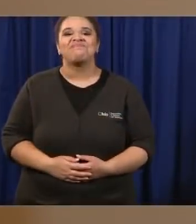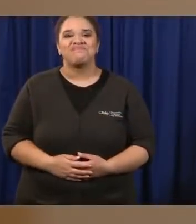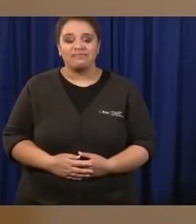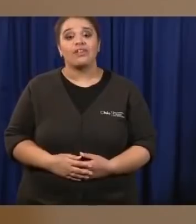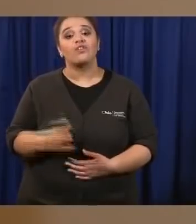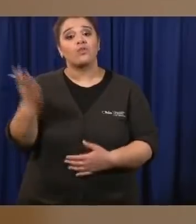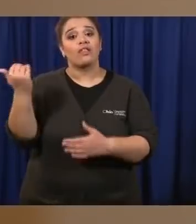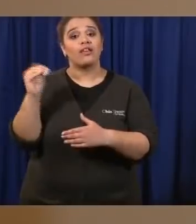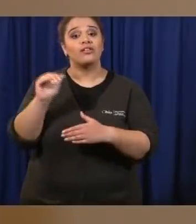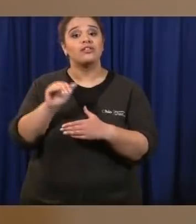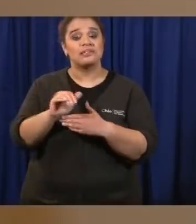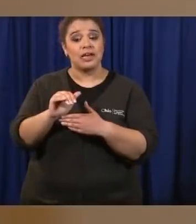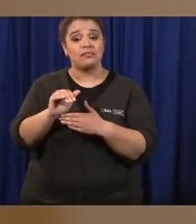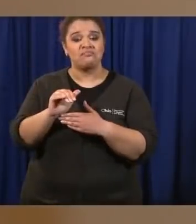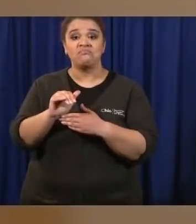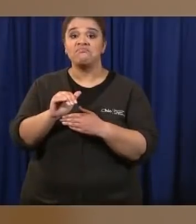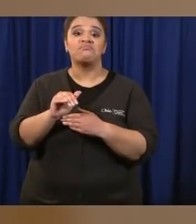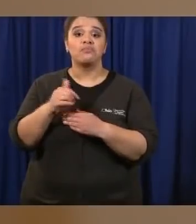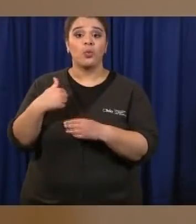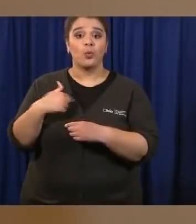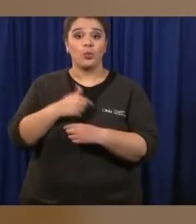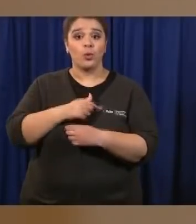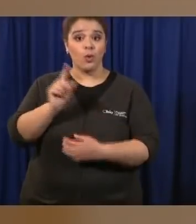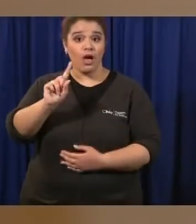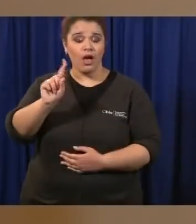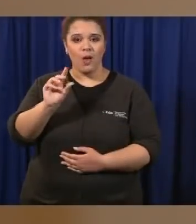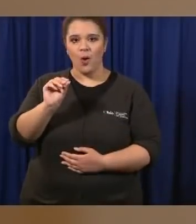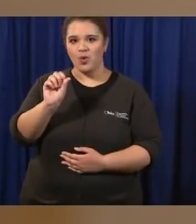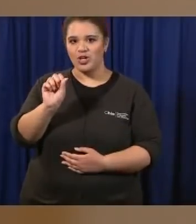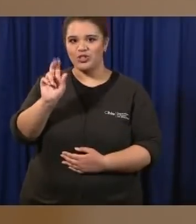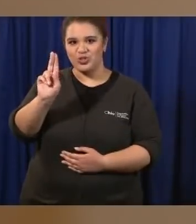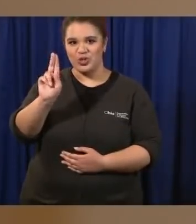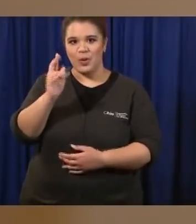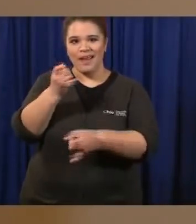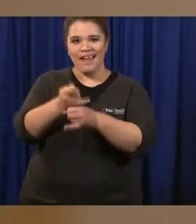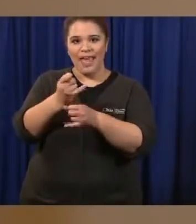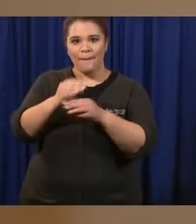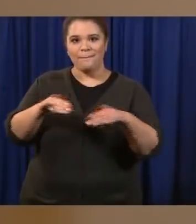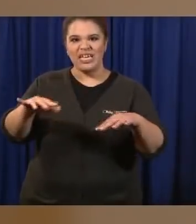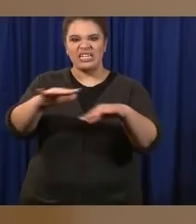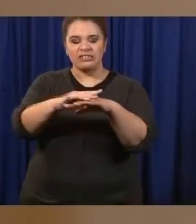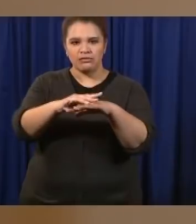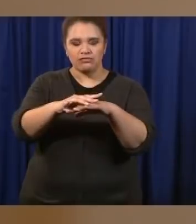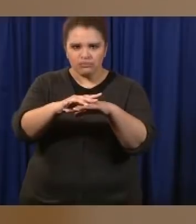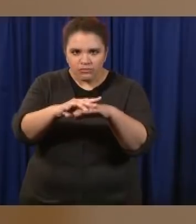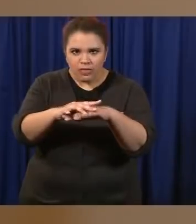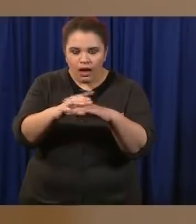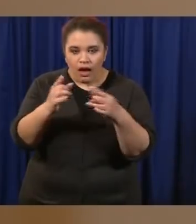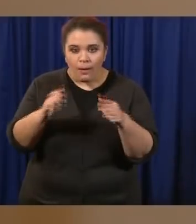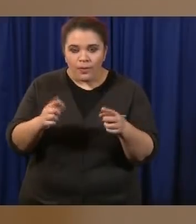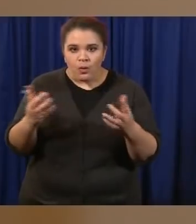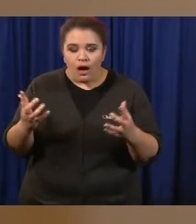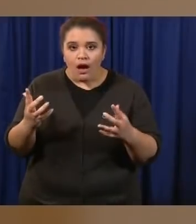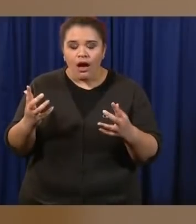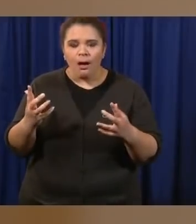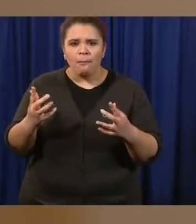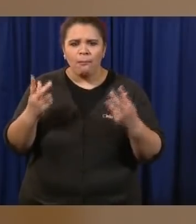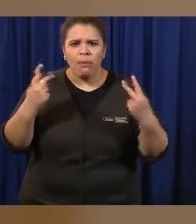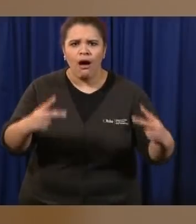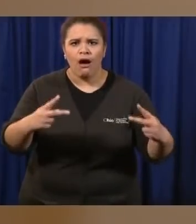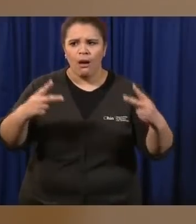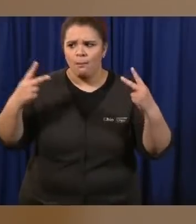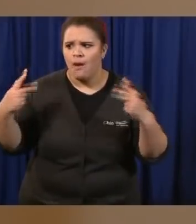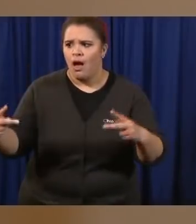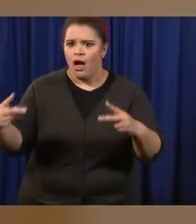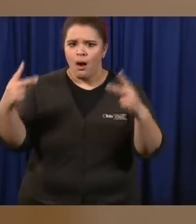Last night, we were on Ohio State's campus, and there was party after party outside, people enjoying the warm weather, obviously, but